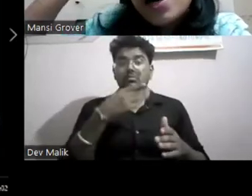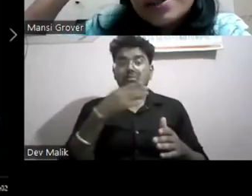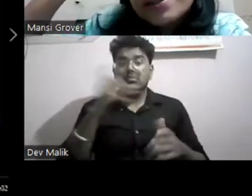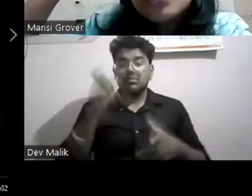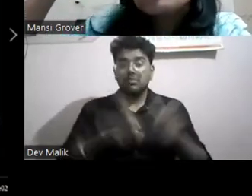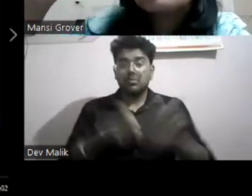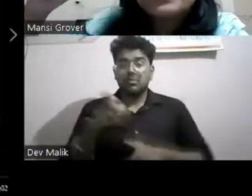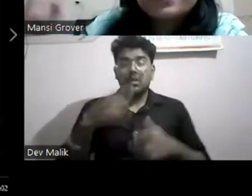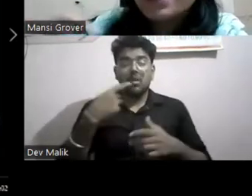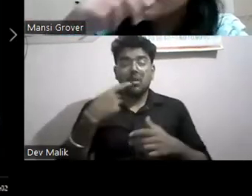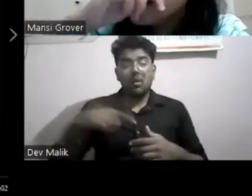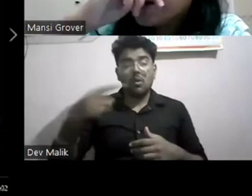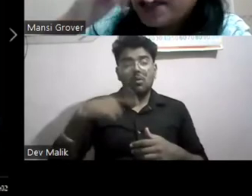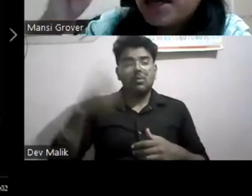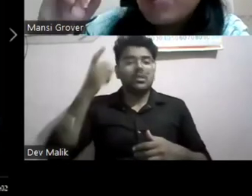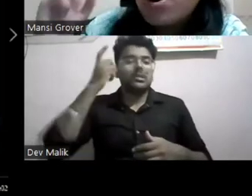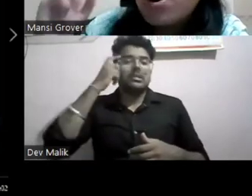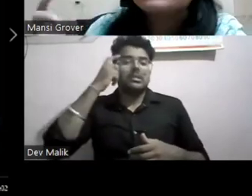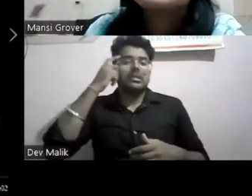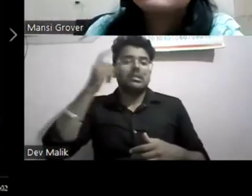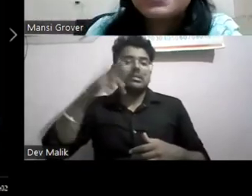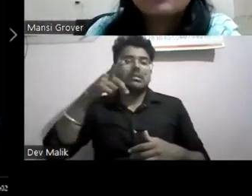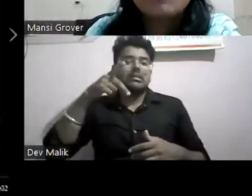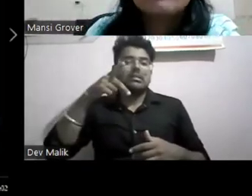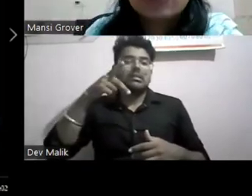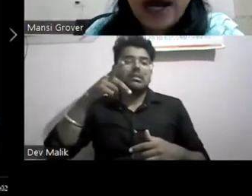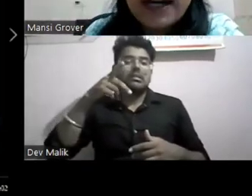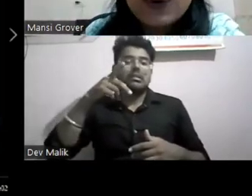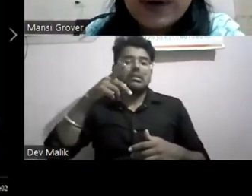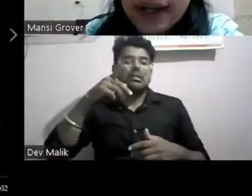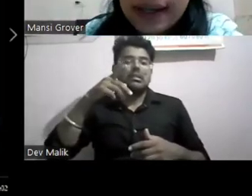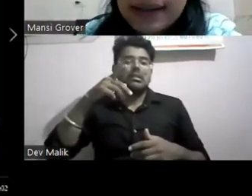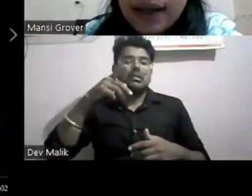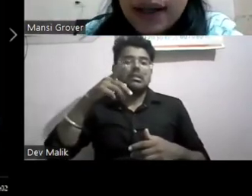you know, assumed that they are stuck in a permanent state of